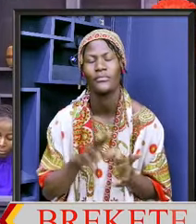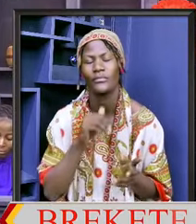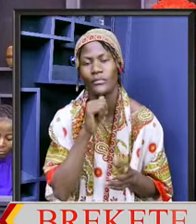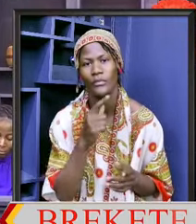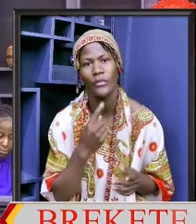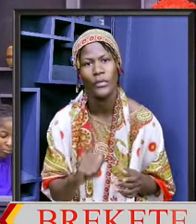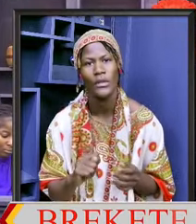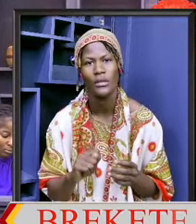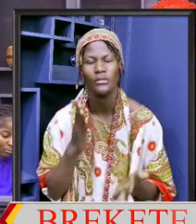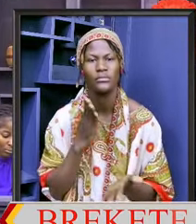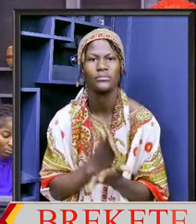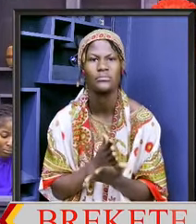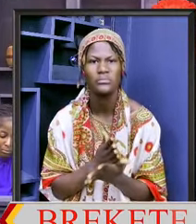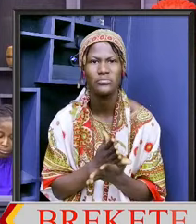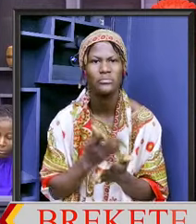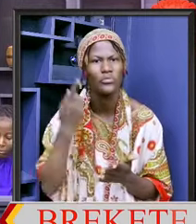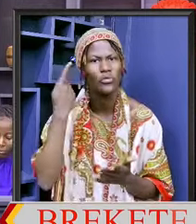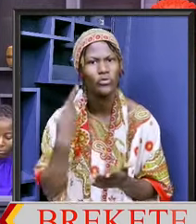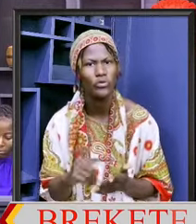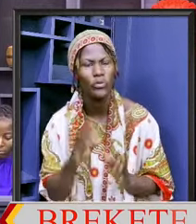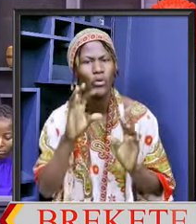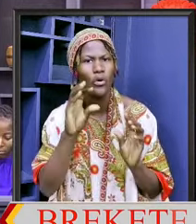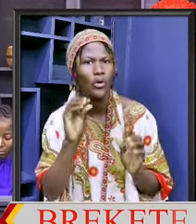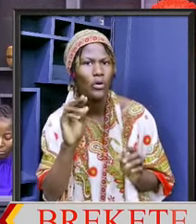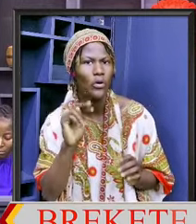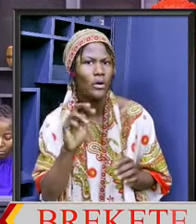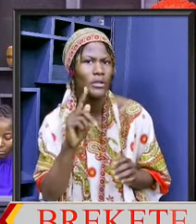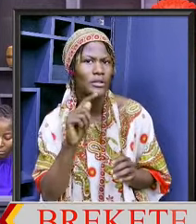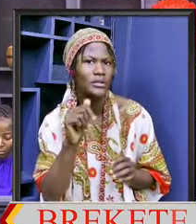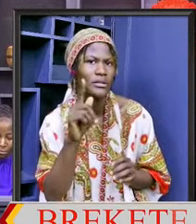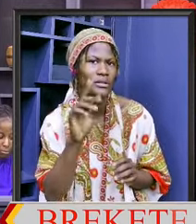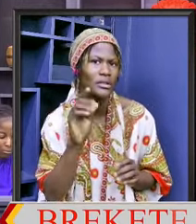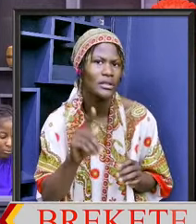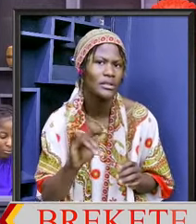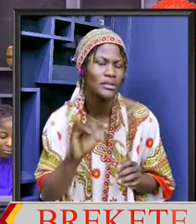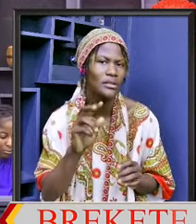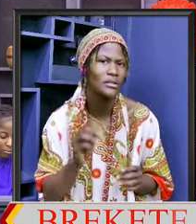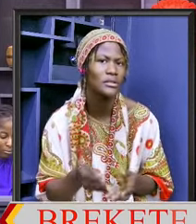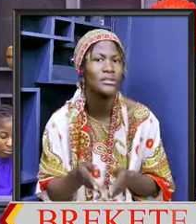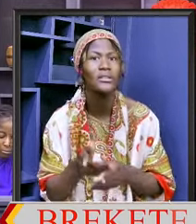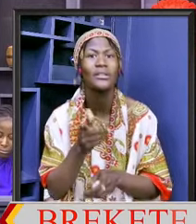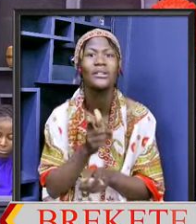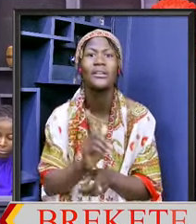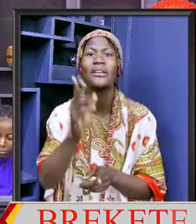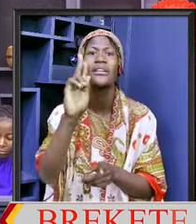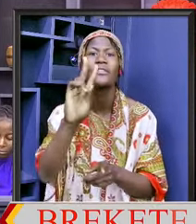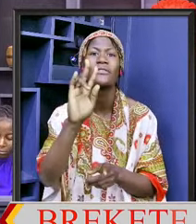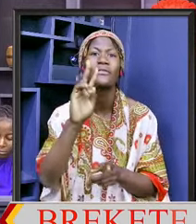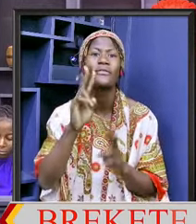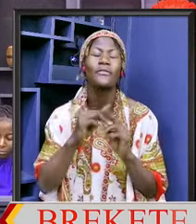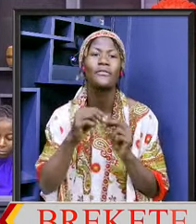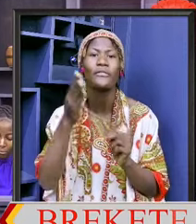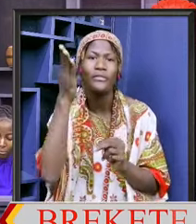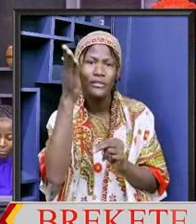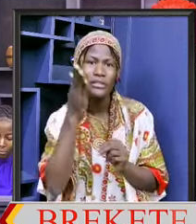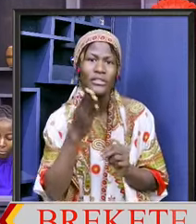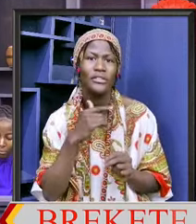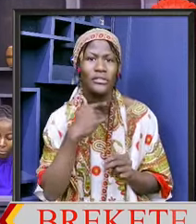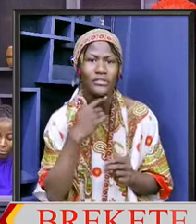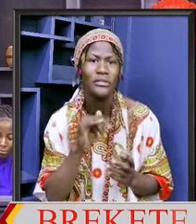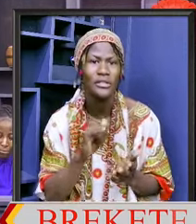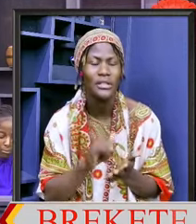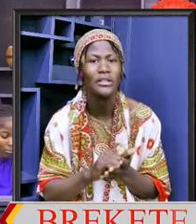from contacting any of us. Say, even see what happened. Even from the hospital. James Village here. Go tell them for Brekete family.